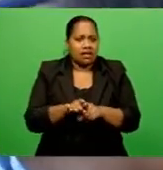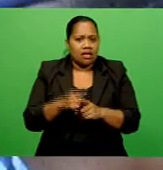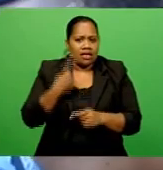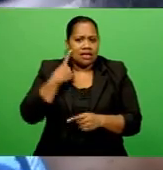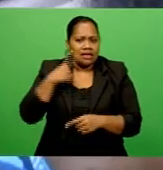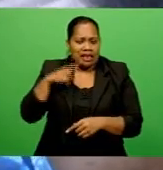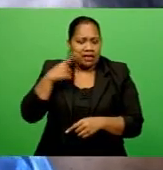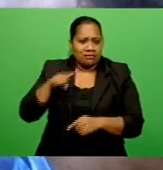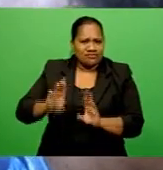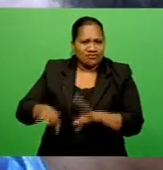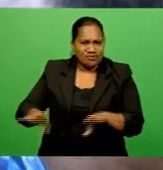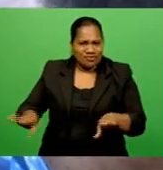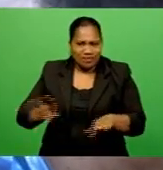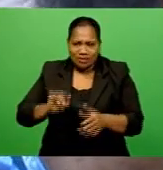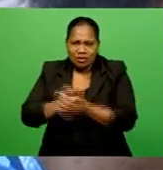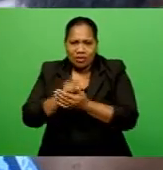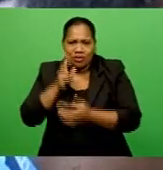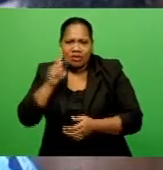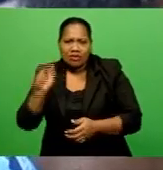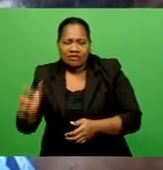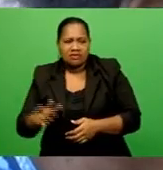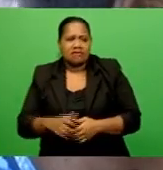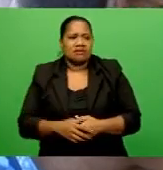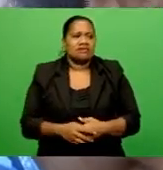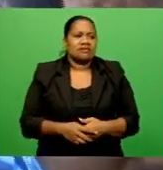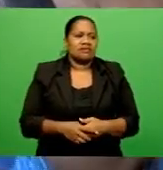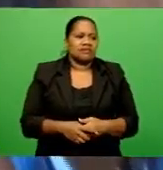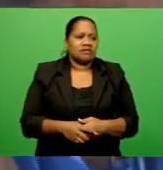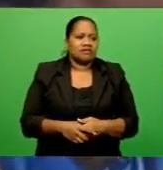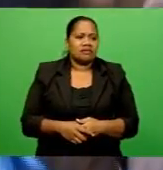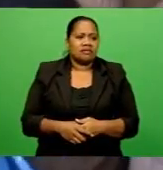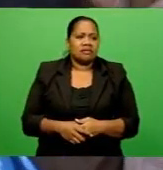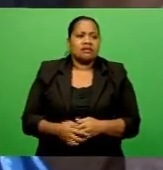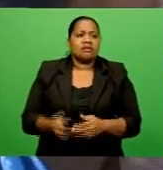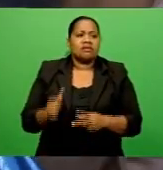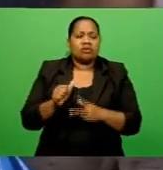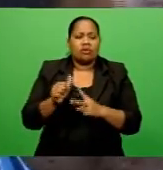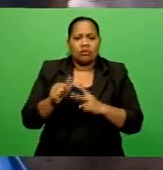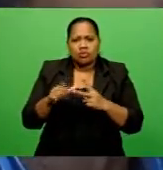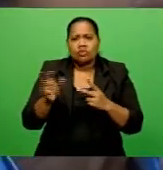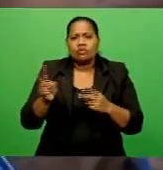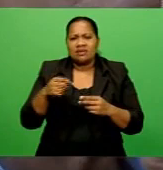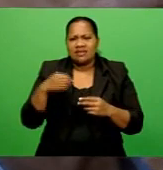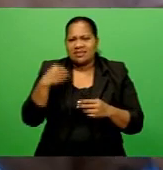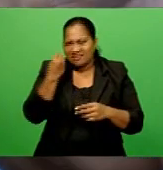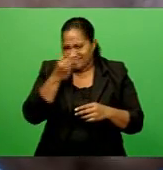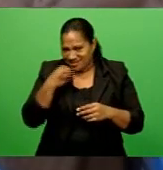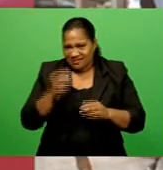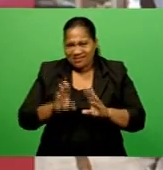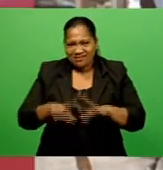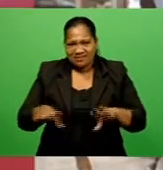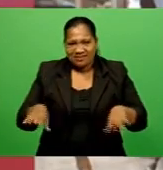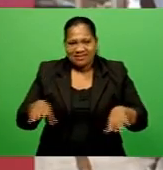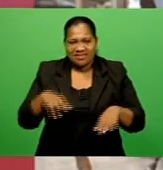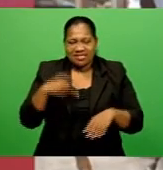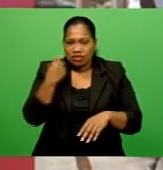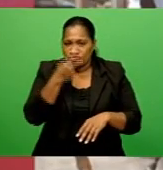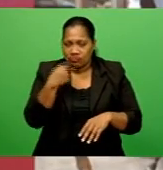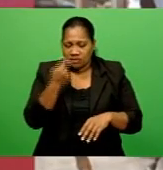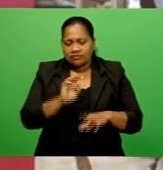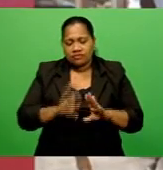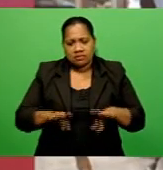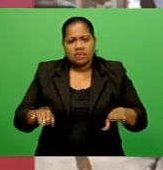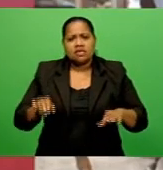also provision of proper nutrition for your children. So this is where we are, identifying